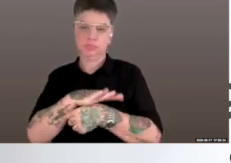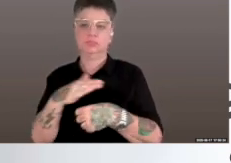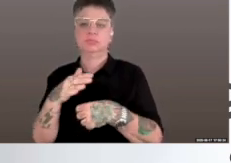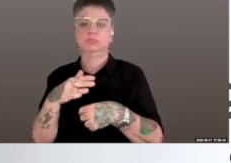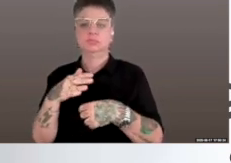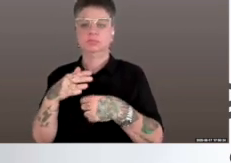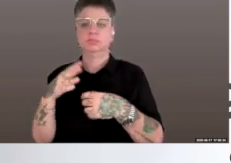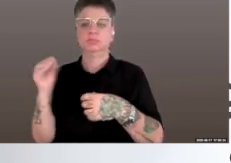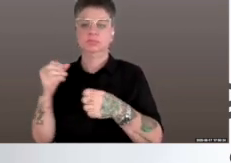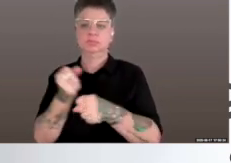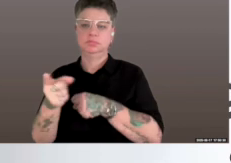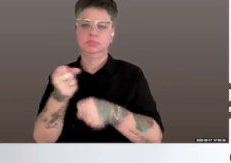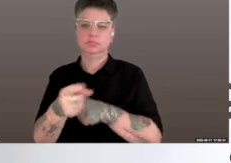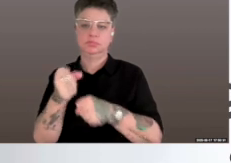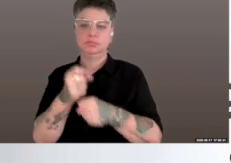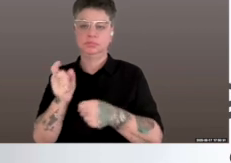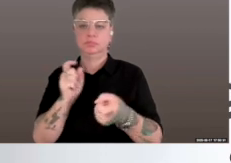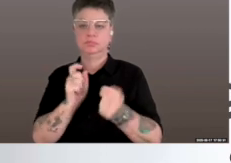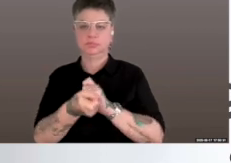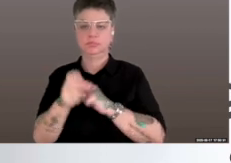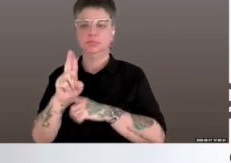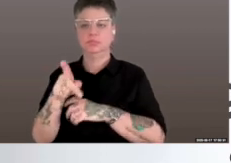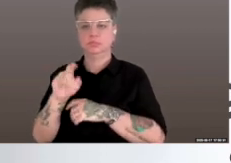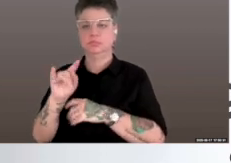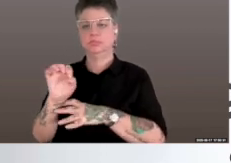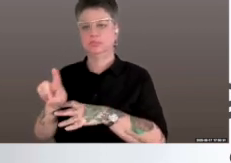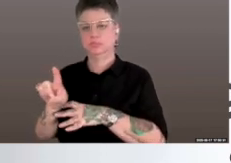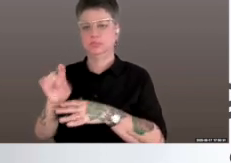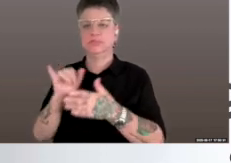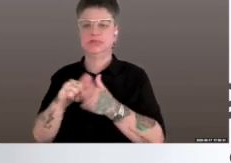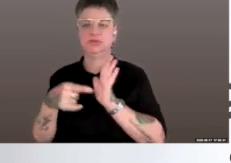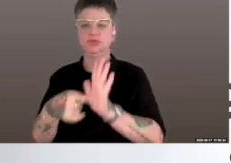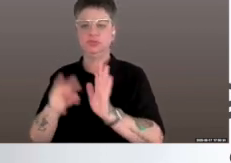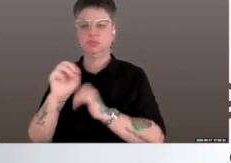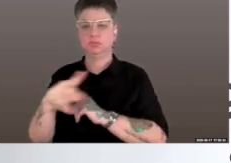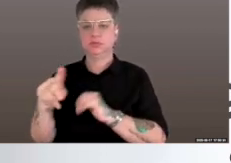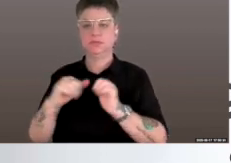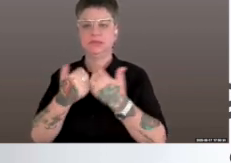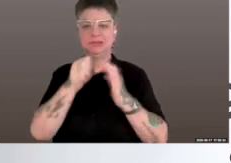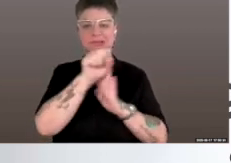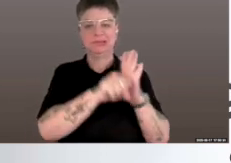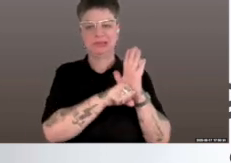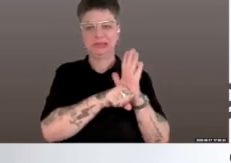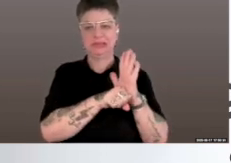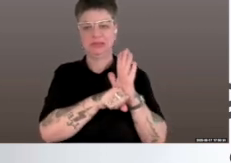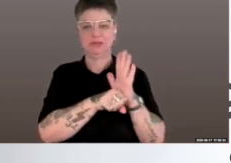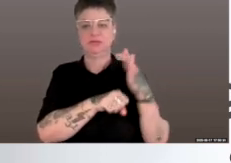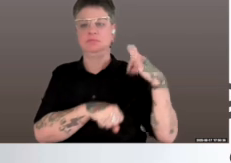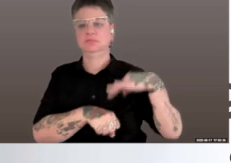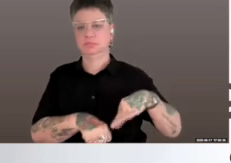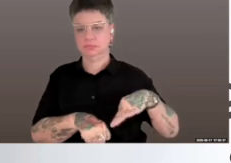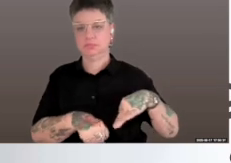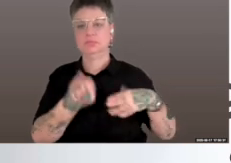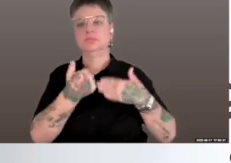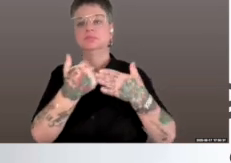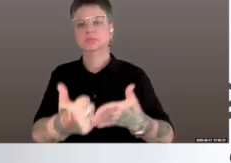technology advancement and market adoption of clean heavy-duty technologies that will allow the state to meet its climate and air quality